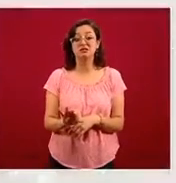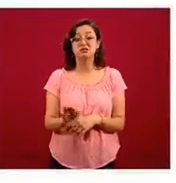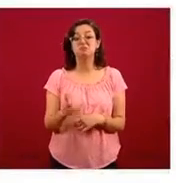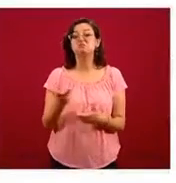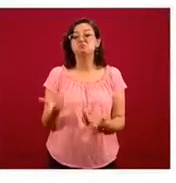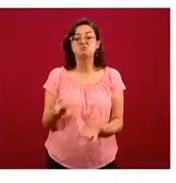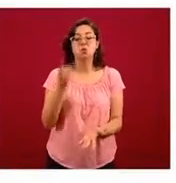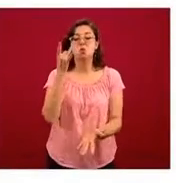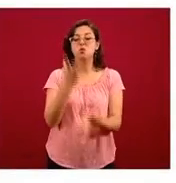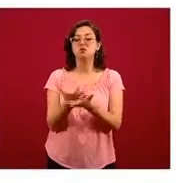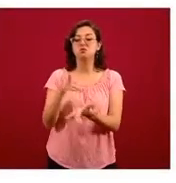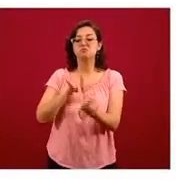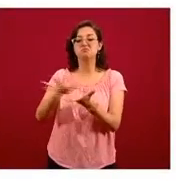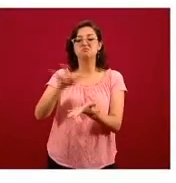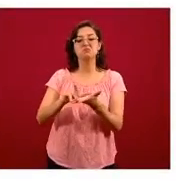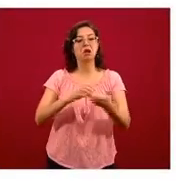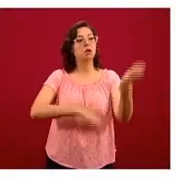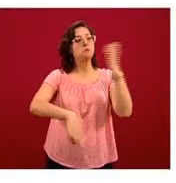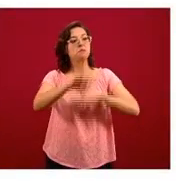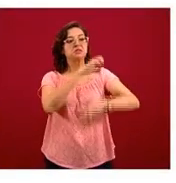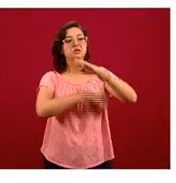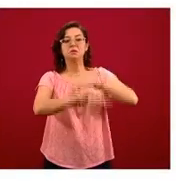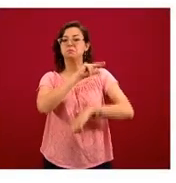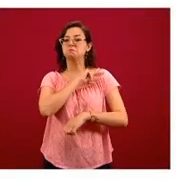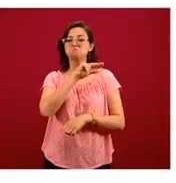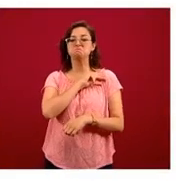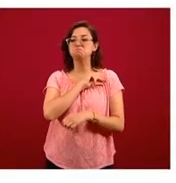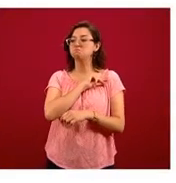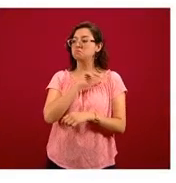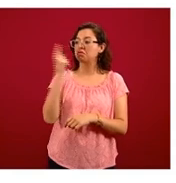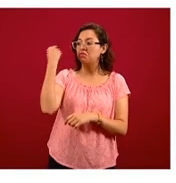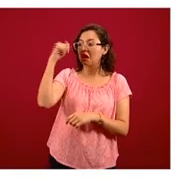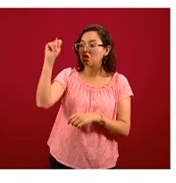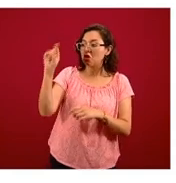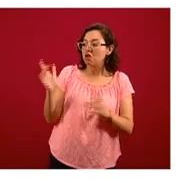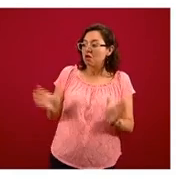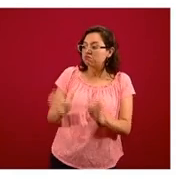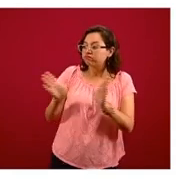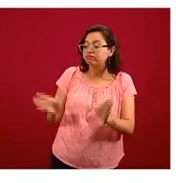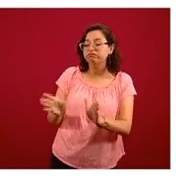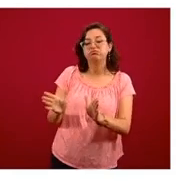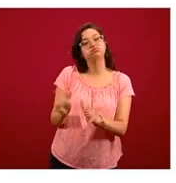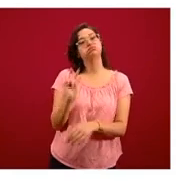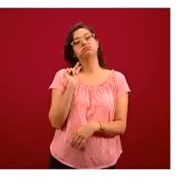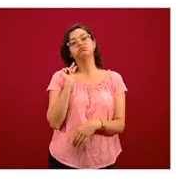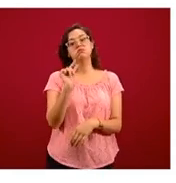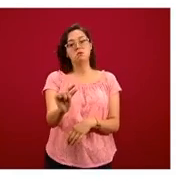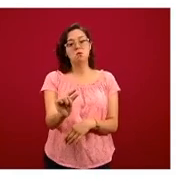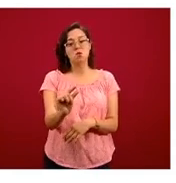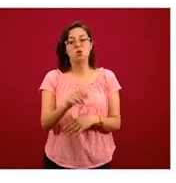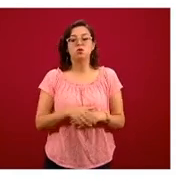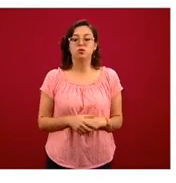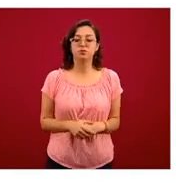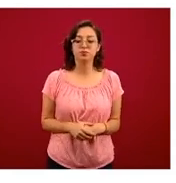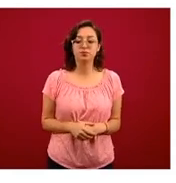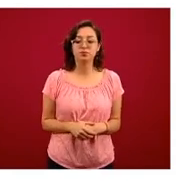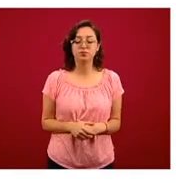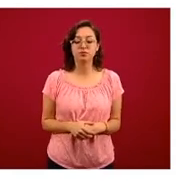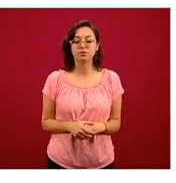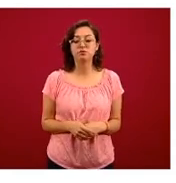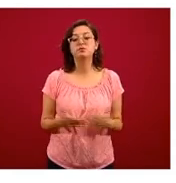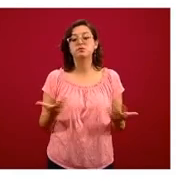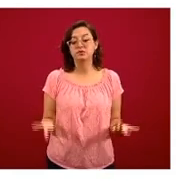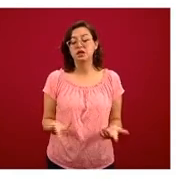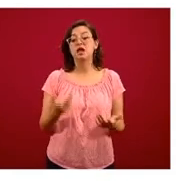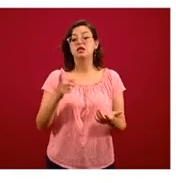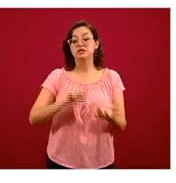around 18% is what has been contributed to from private companies to science and